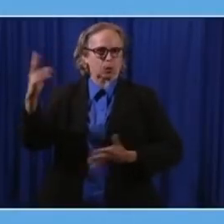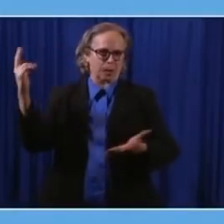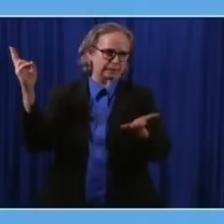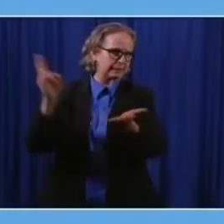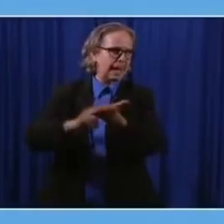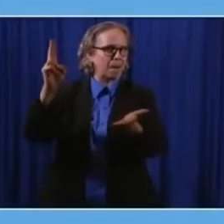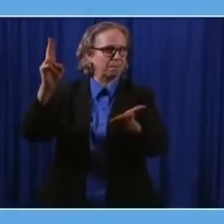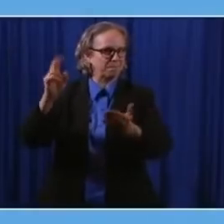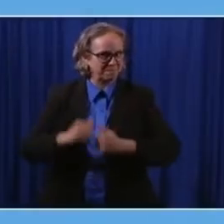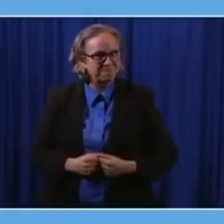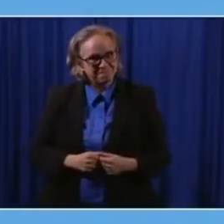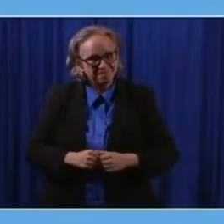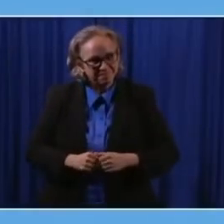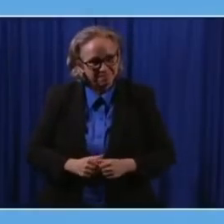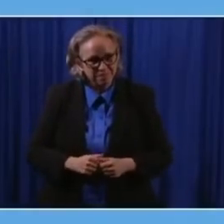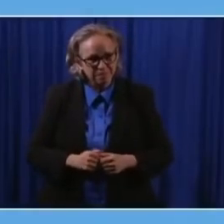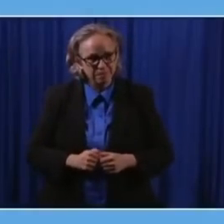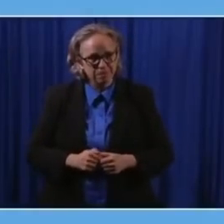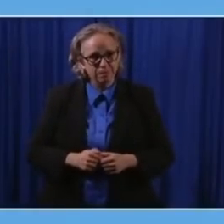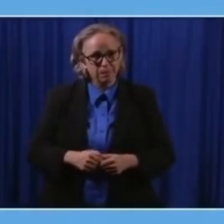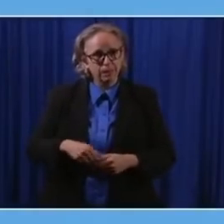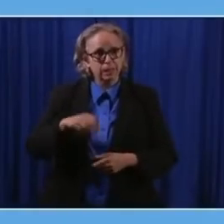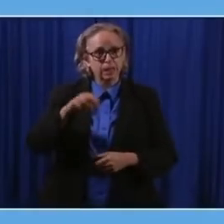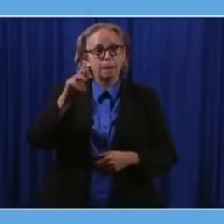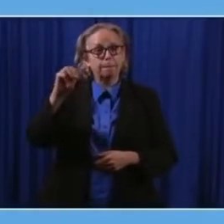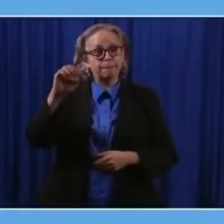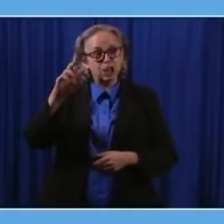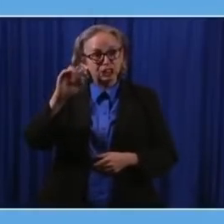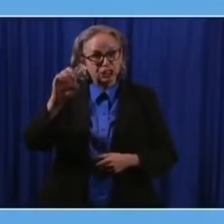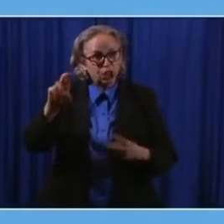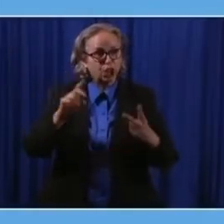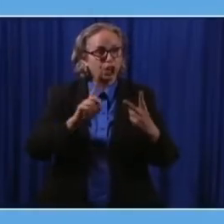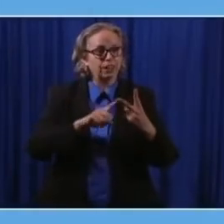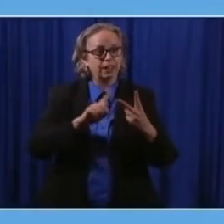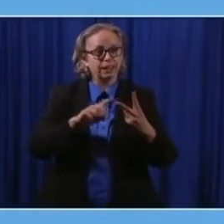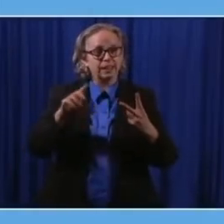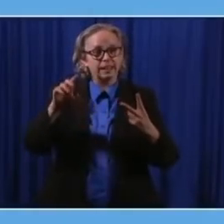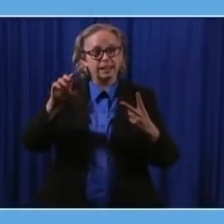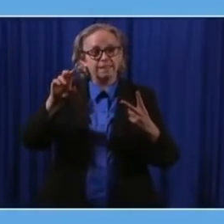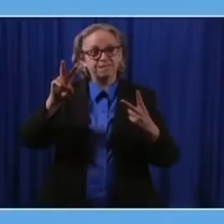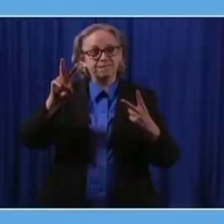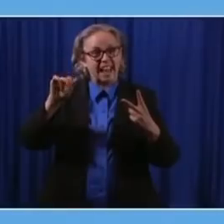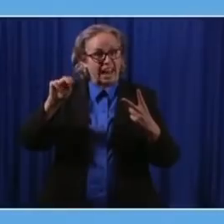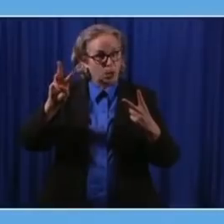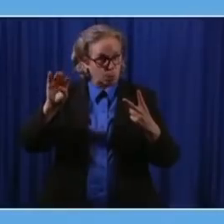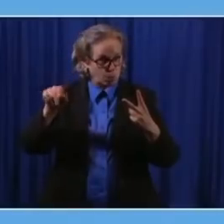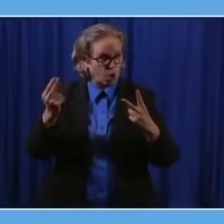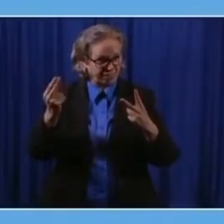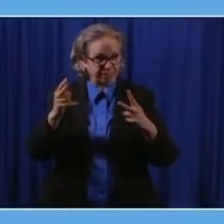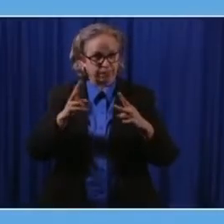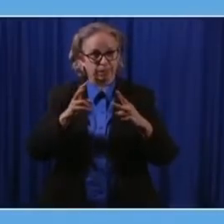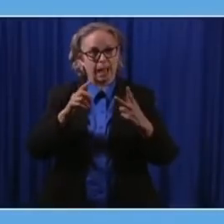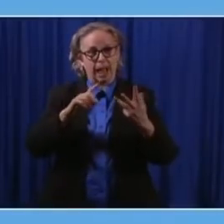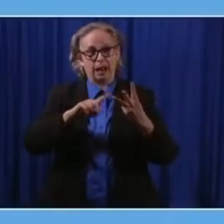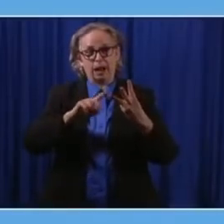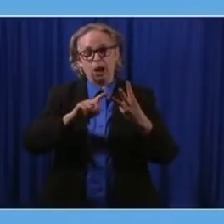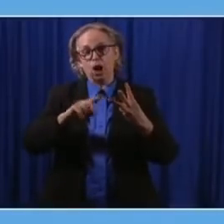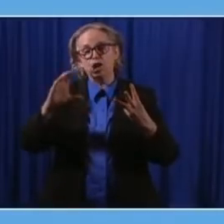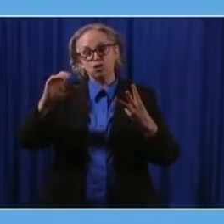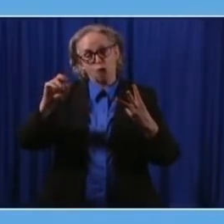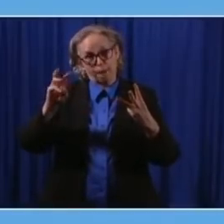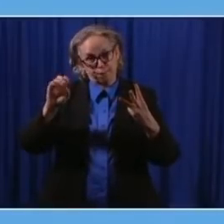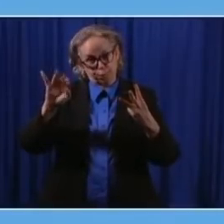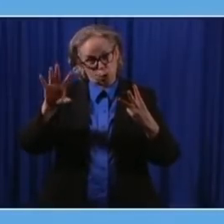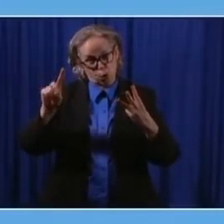Mercer, Van Wert, and Crawford counties coming in September. We still have